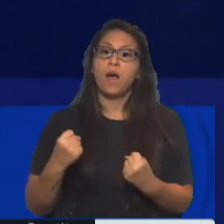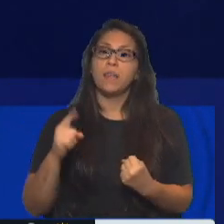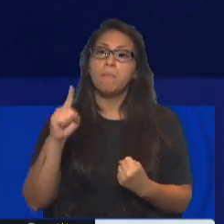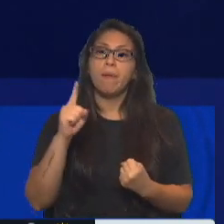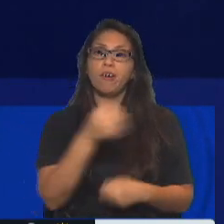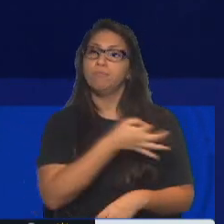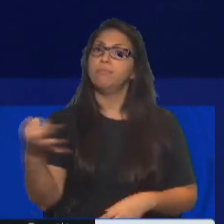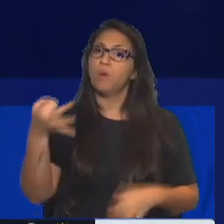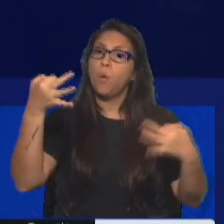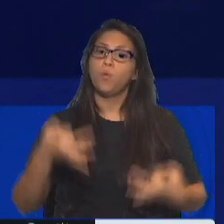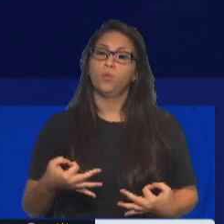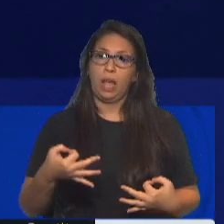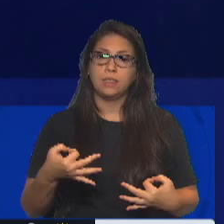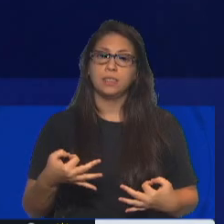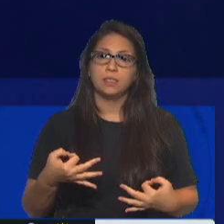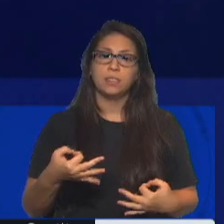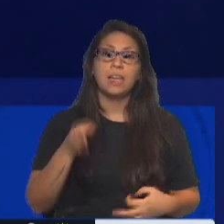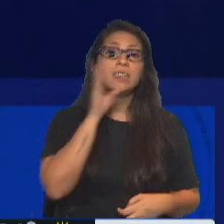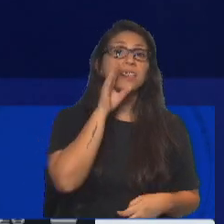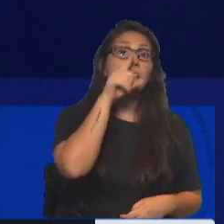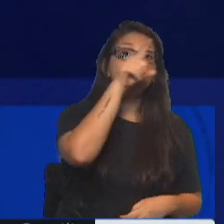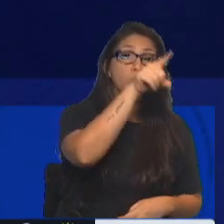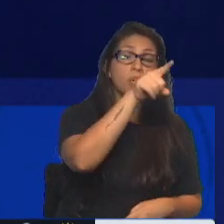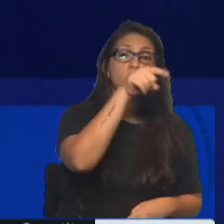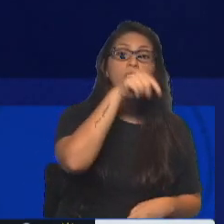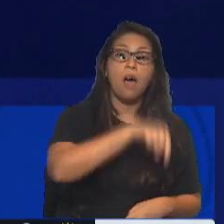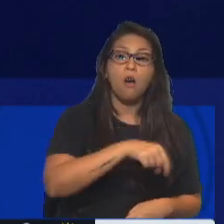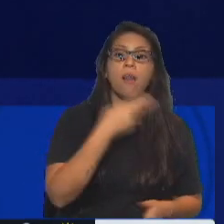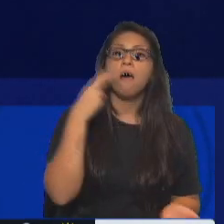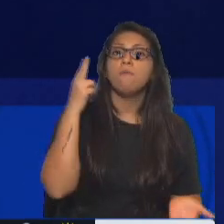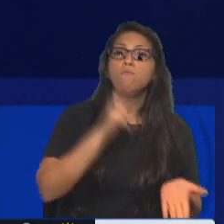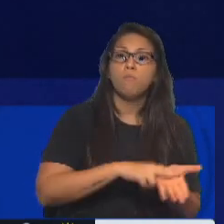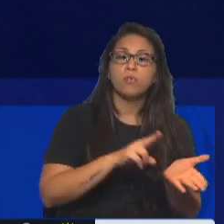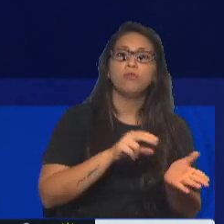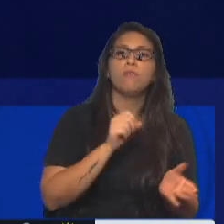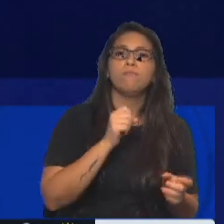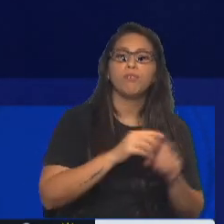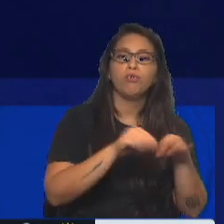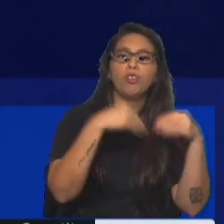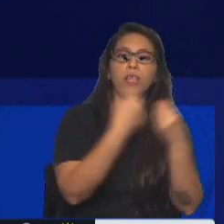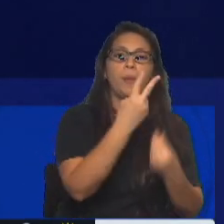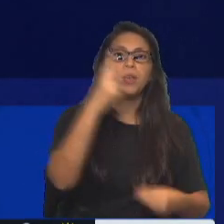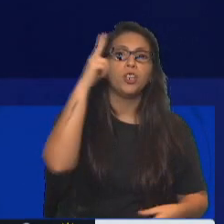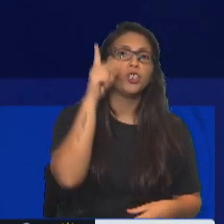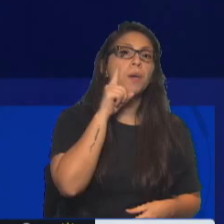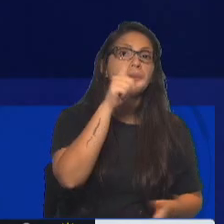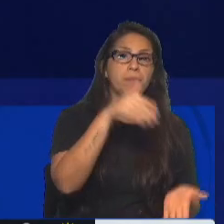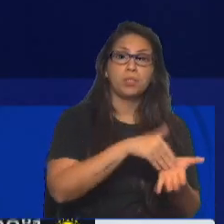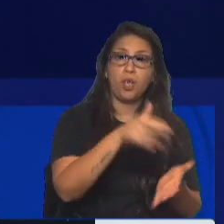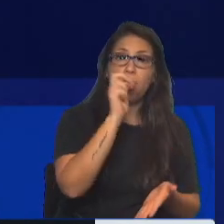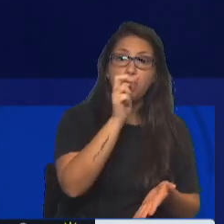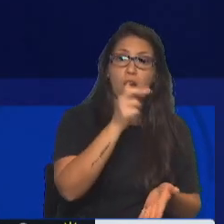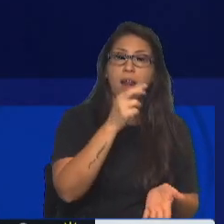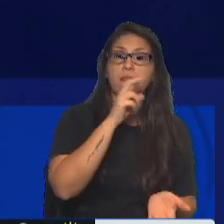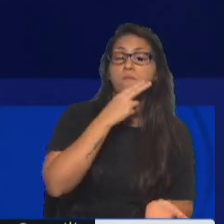proportionate. As the United States are applying tariffs worth $28 billion, we